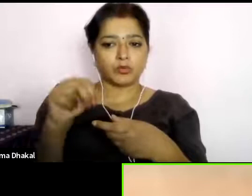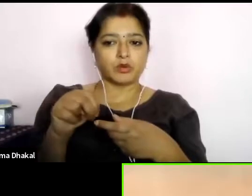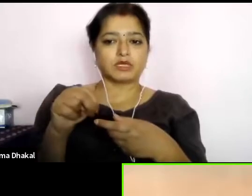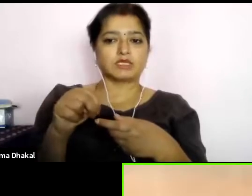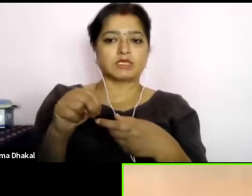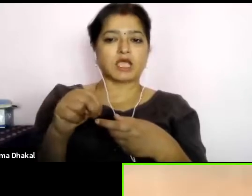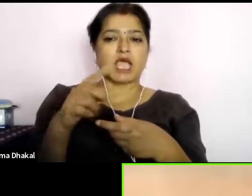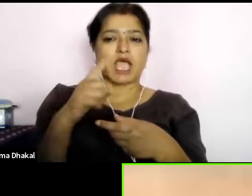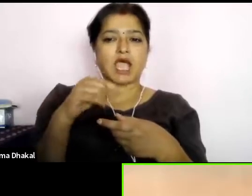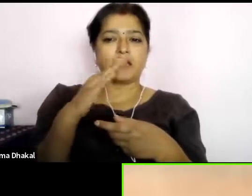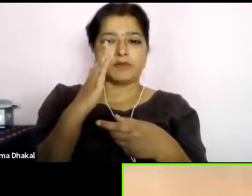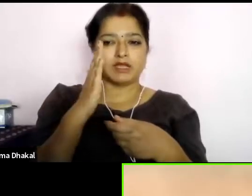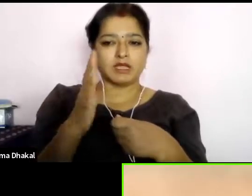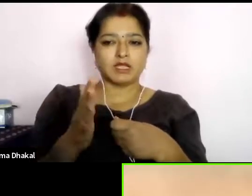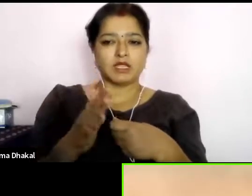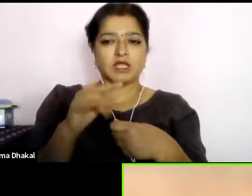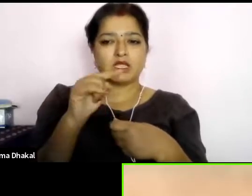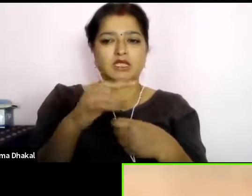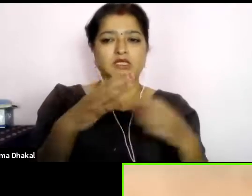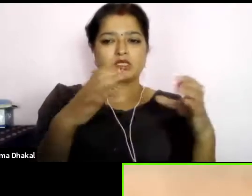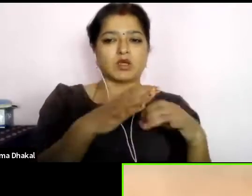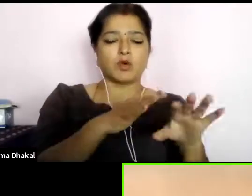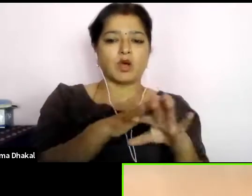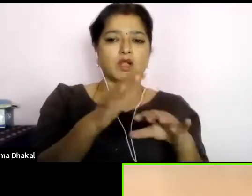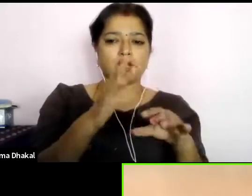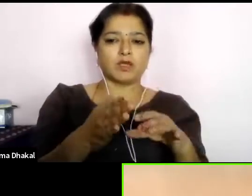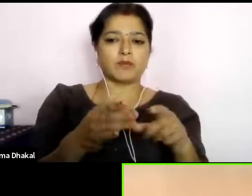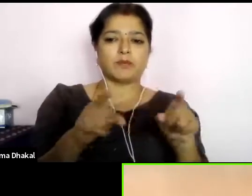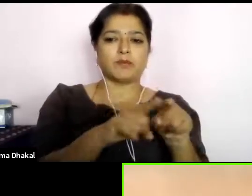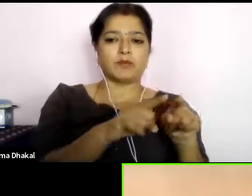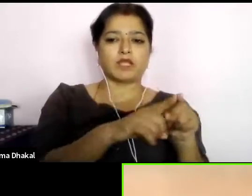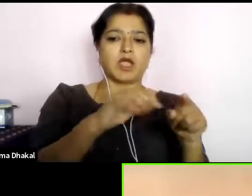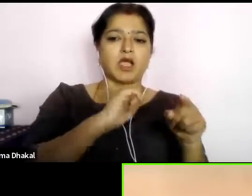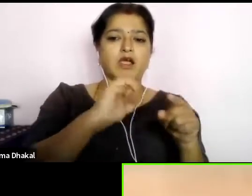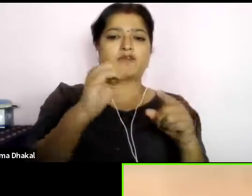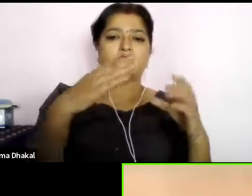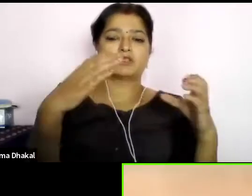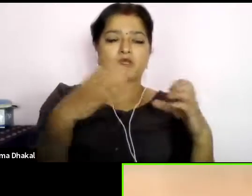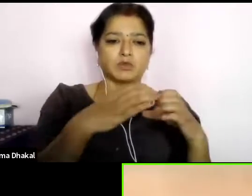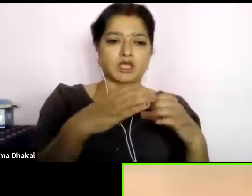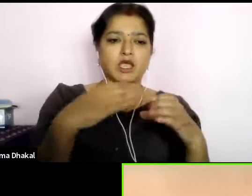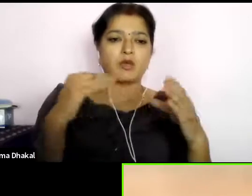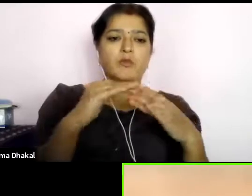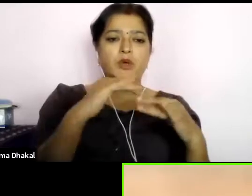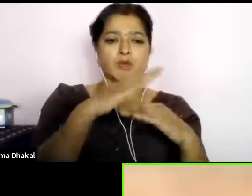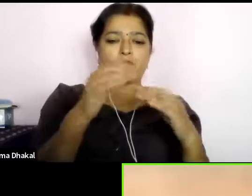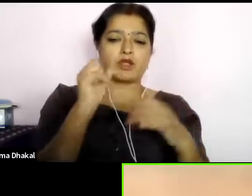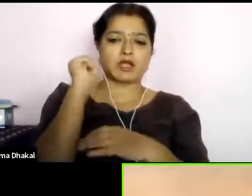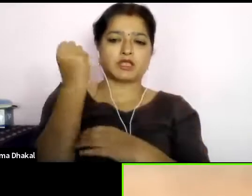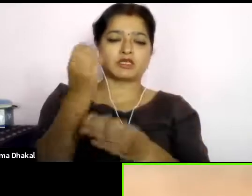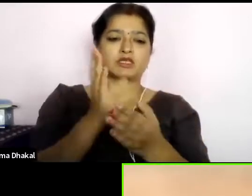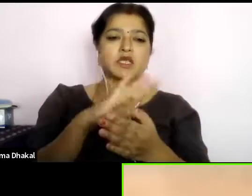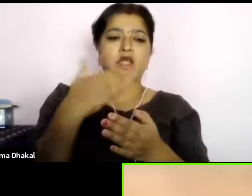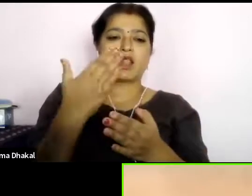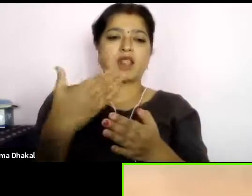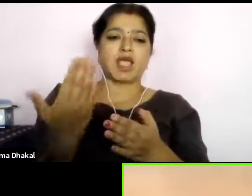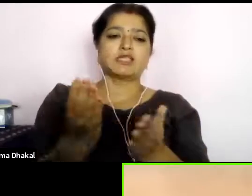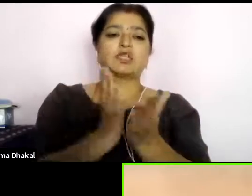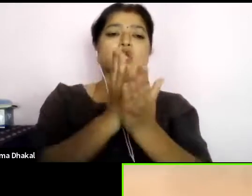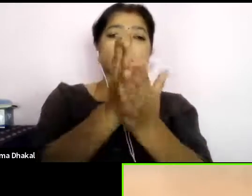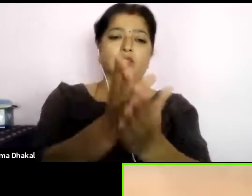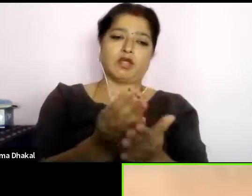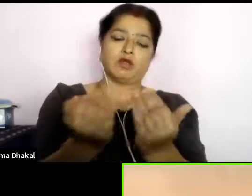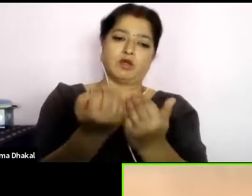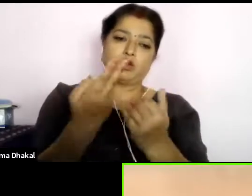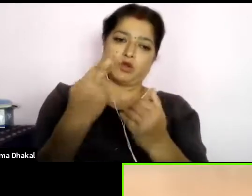and our concern is we need to be on the table making decision on the issues that